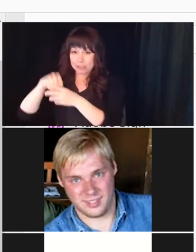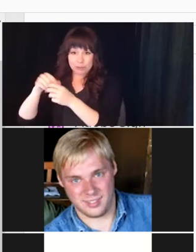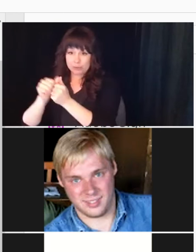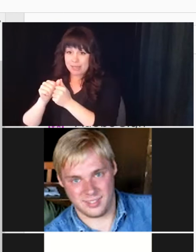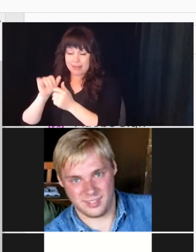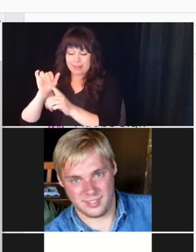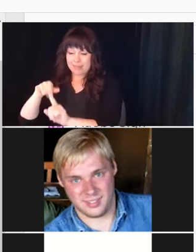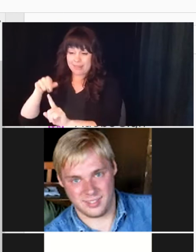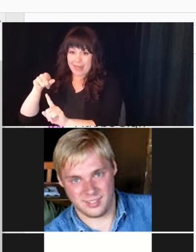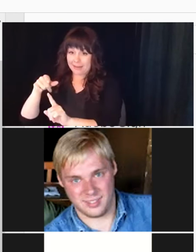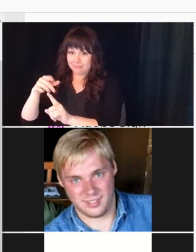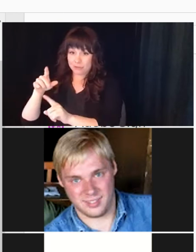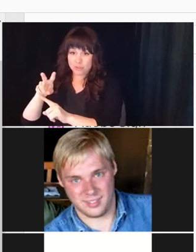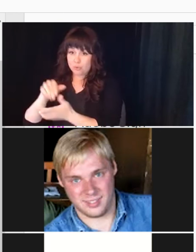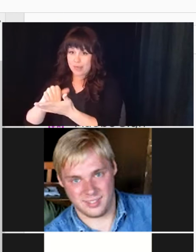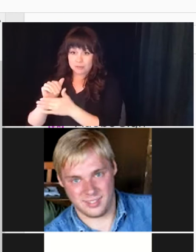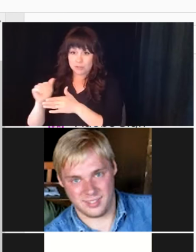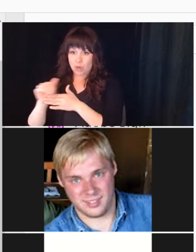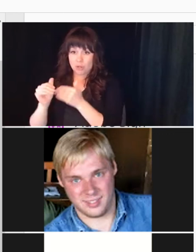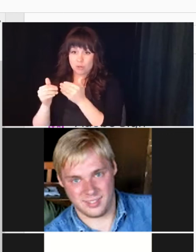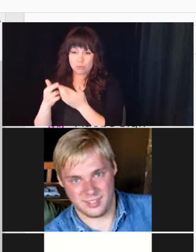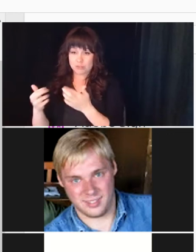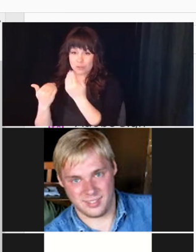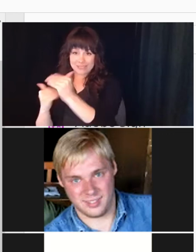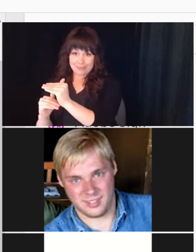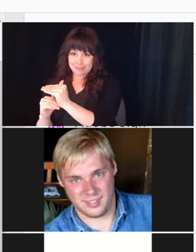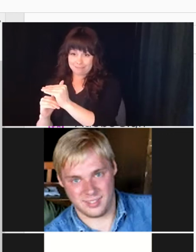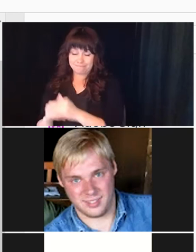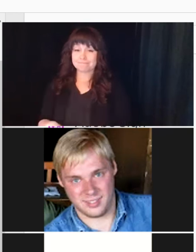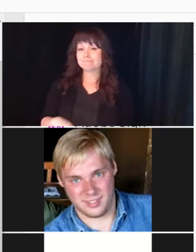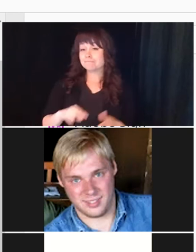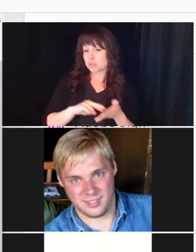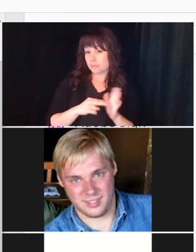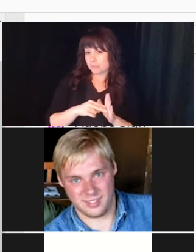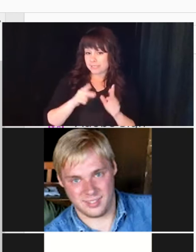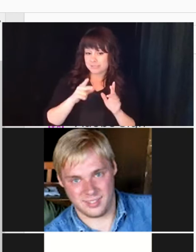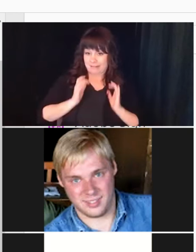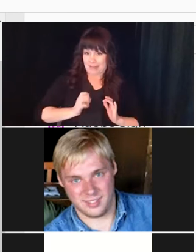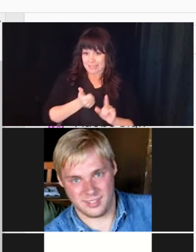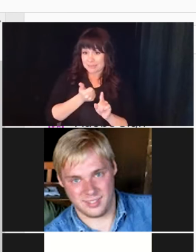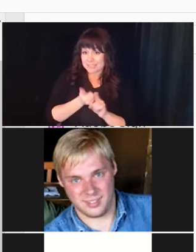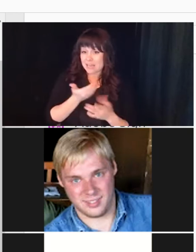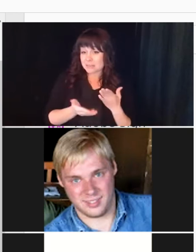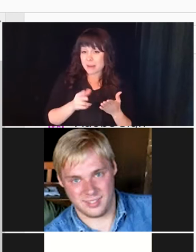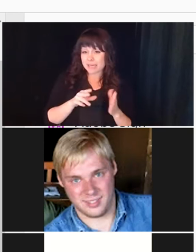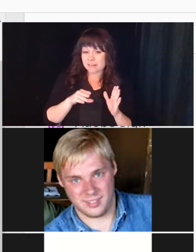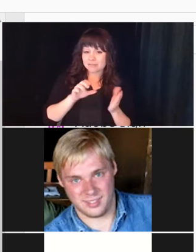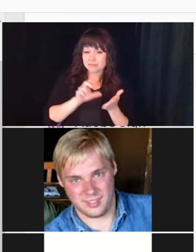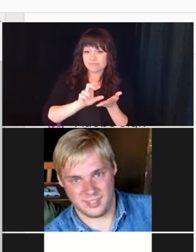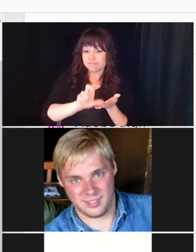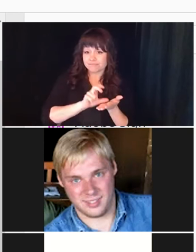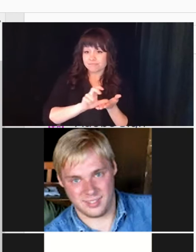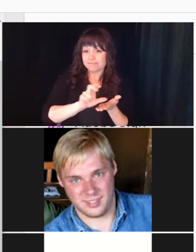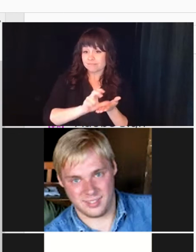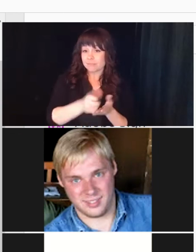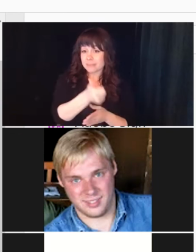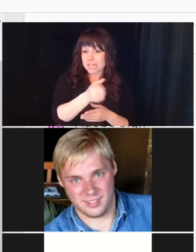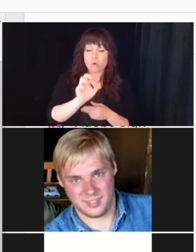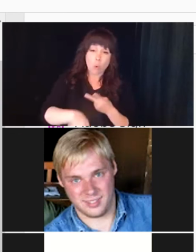SSI. All right, so that could be contributions that the client themselves put in. It could be contributions from a family member or